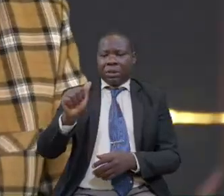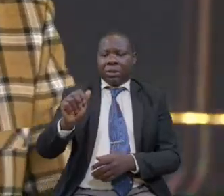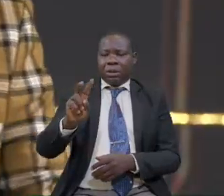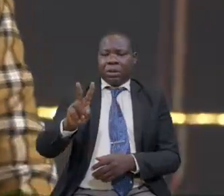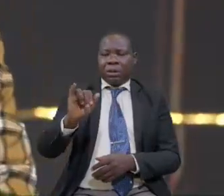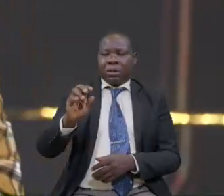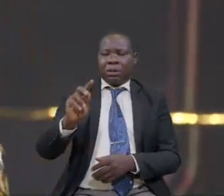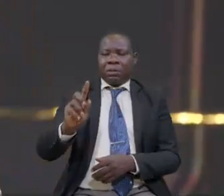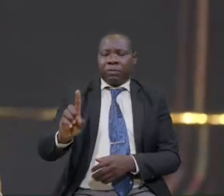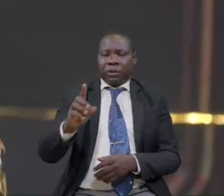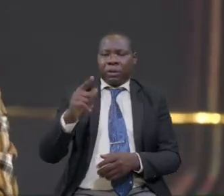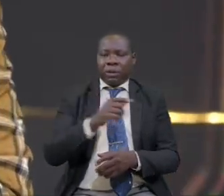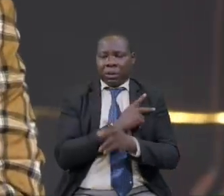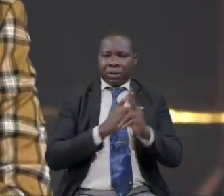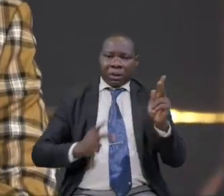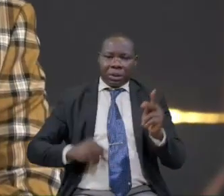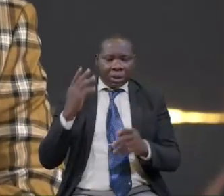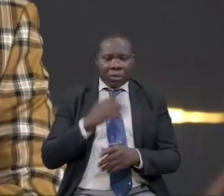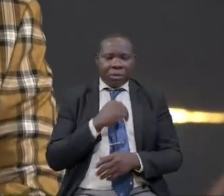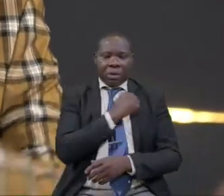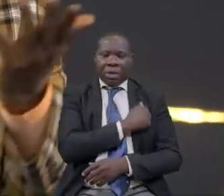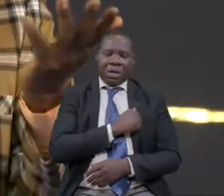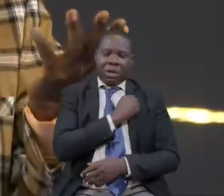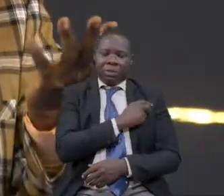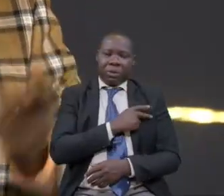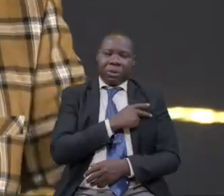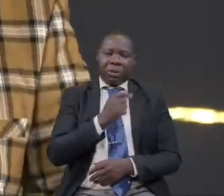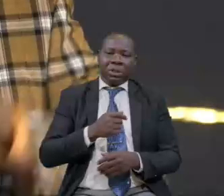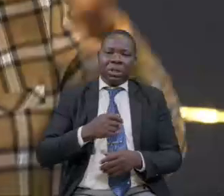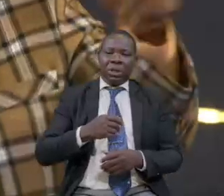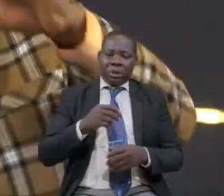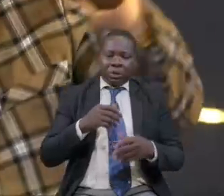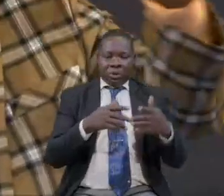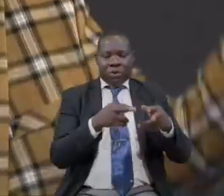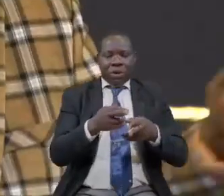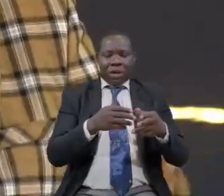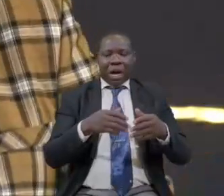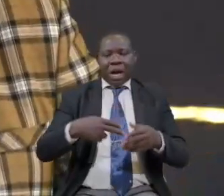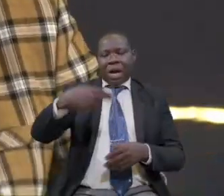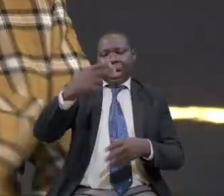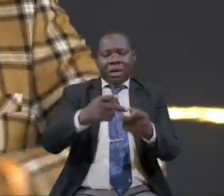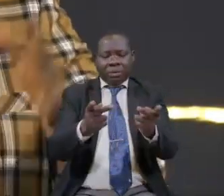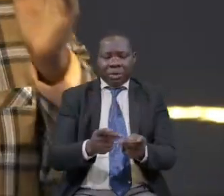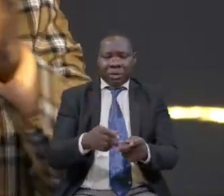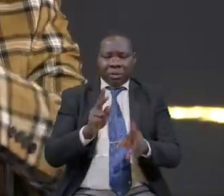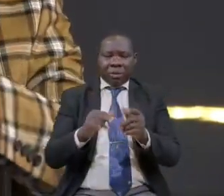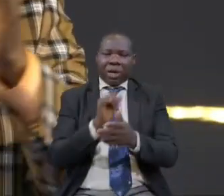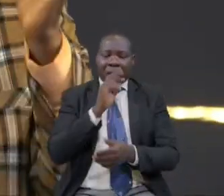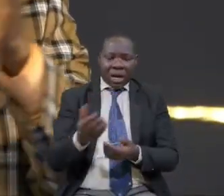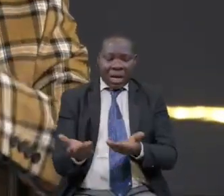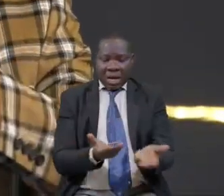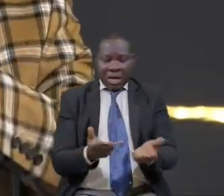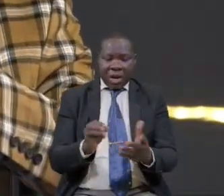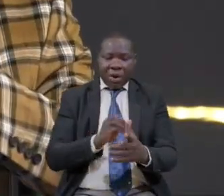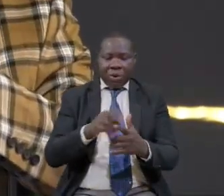appreciate the highly placed who are here. And we appreciate the highly placed who are everywhere